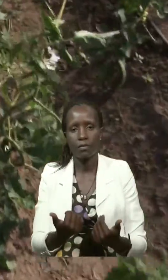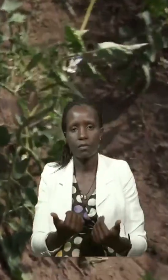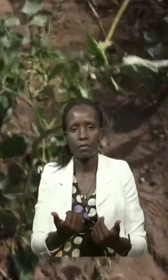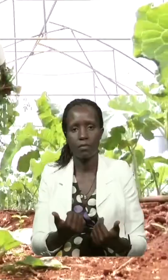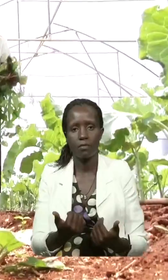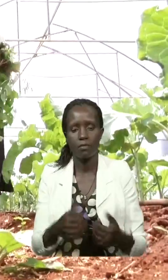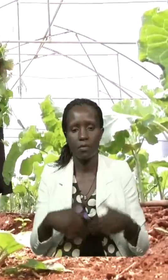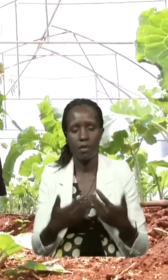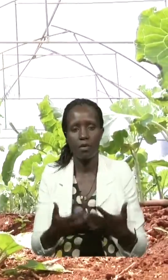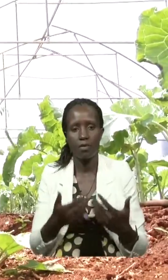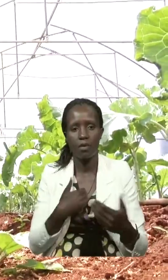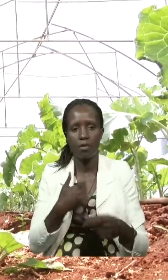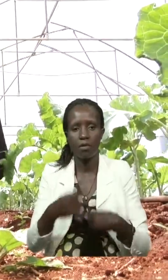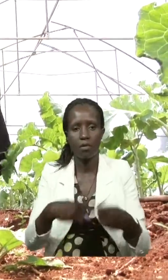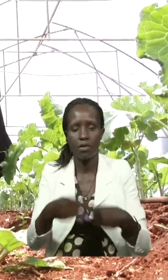how we have been